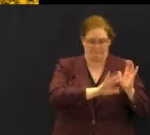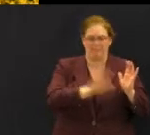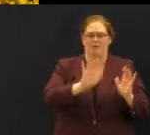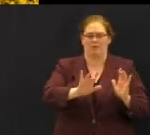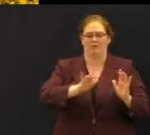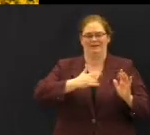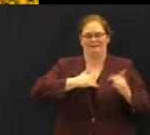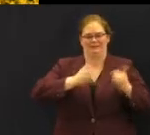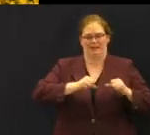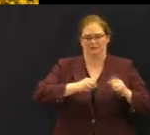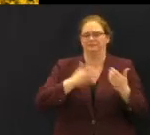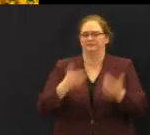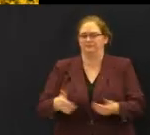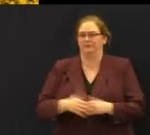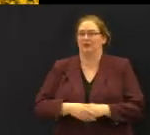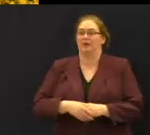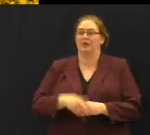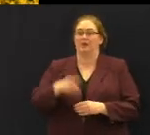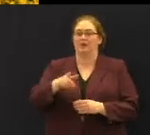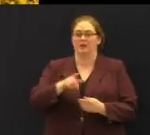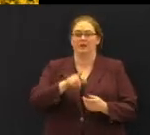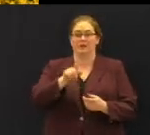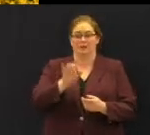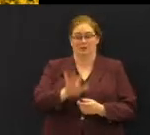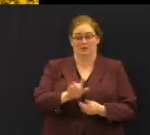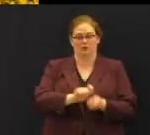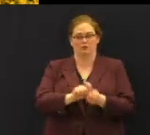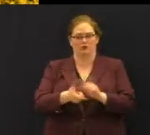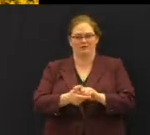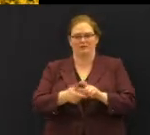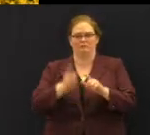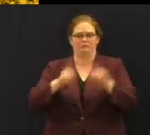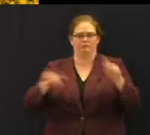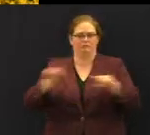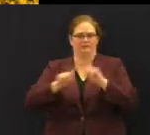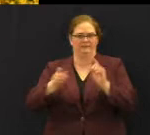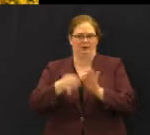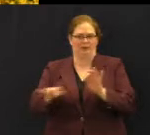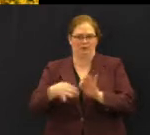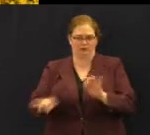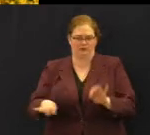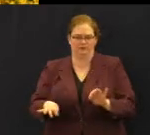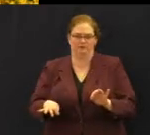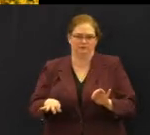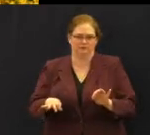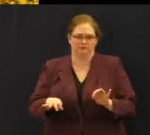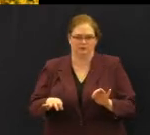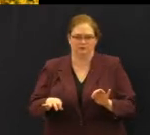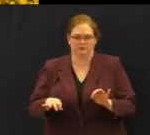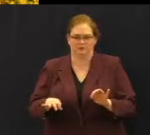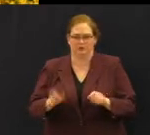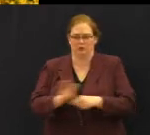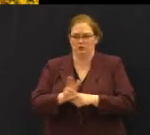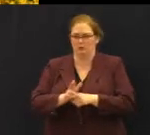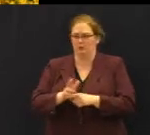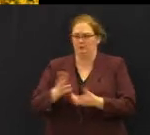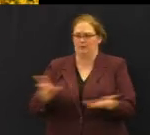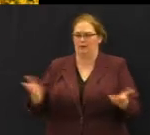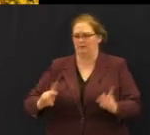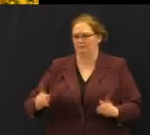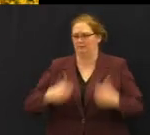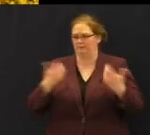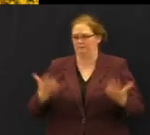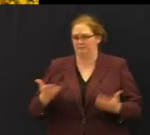next to the email address will translate the application into multiple different languages that are used by Bucks County residents,